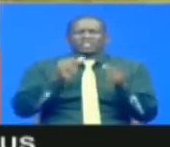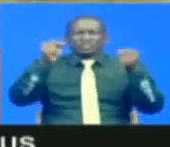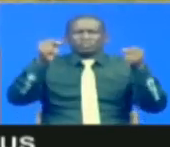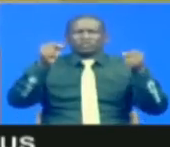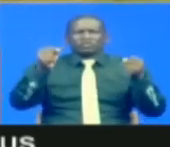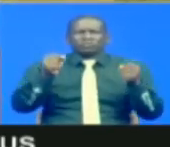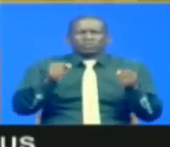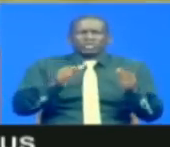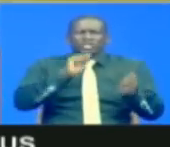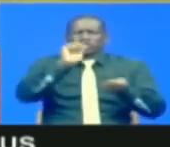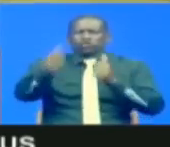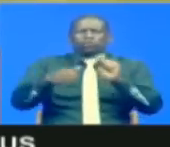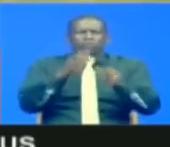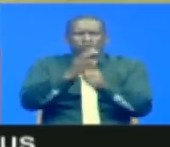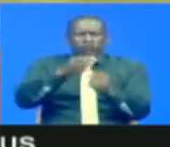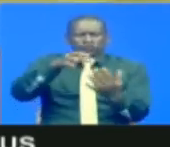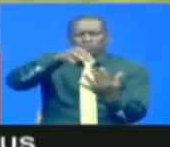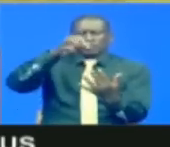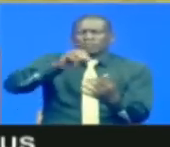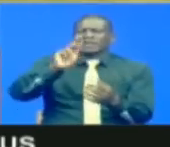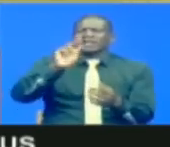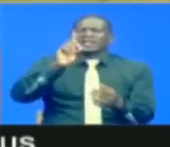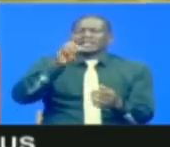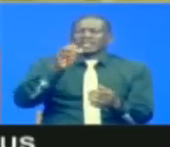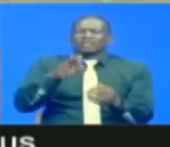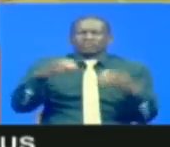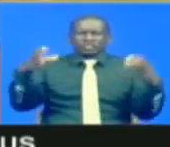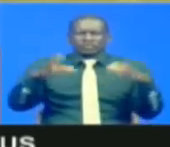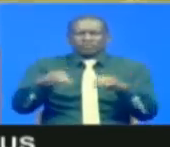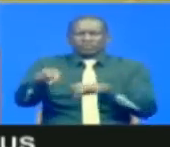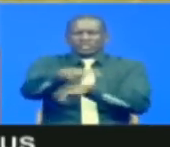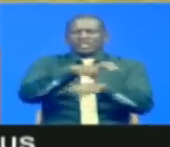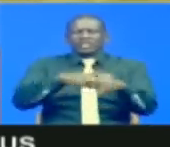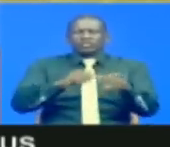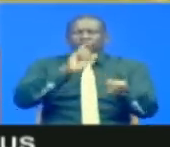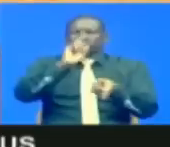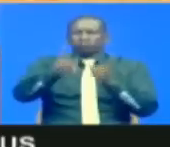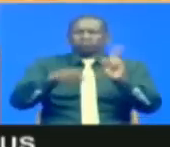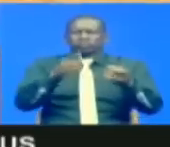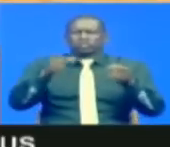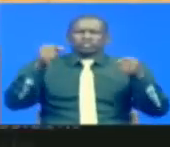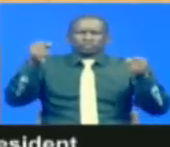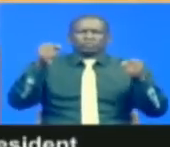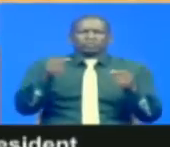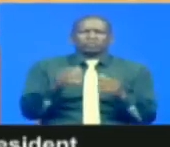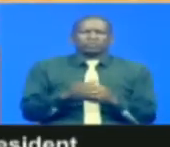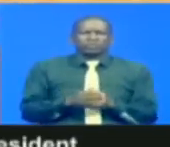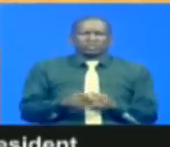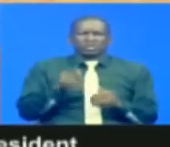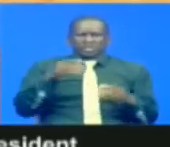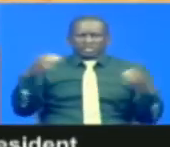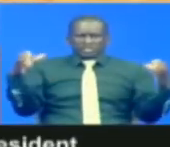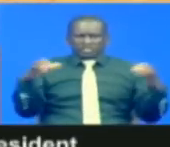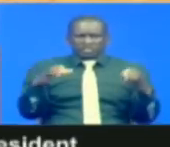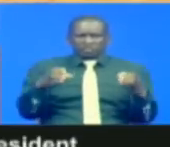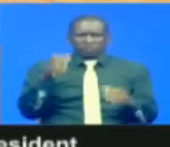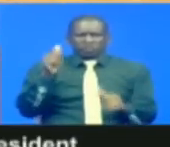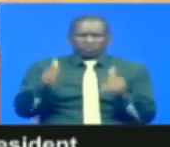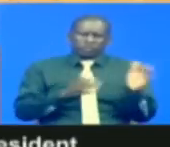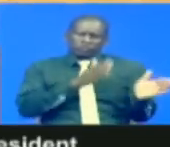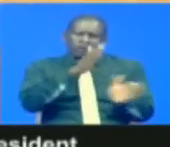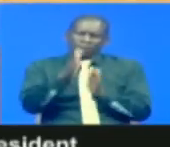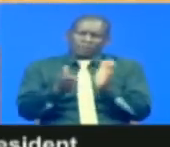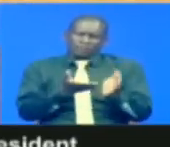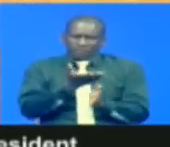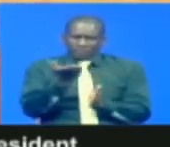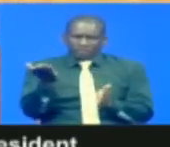The event will be used to select the KDF team for the National Cross Country Championships come trials. It's a team which we have prepared them